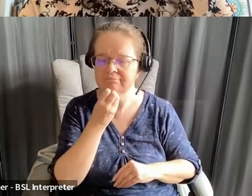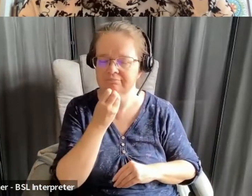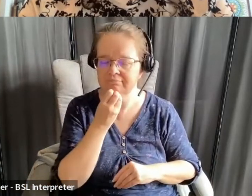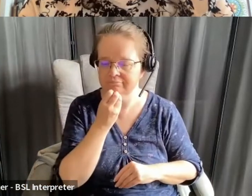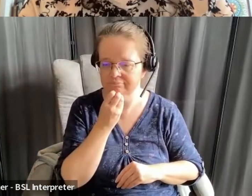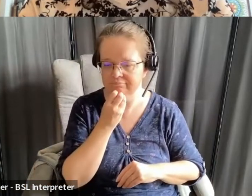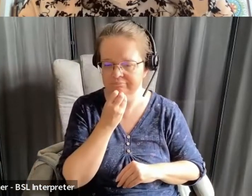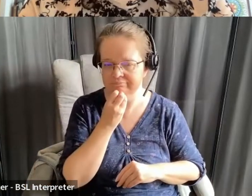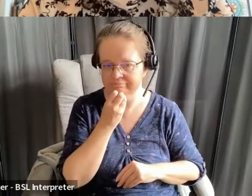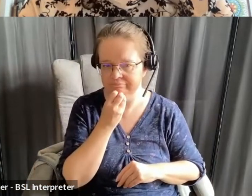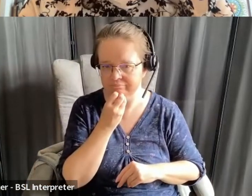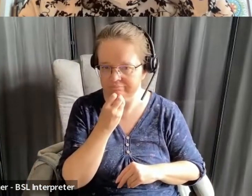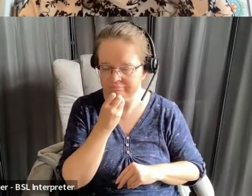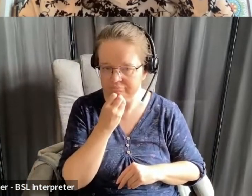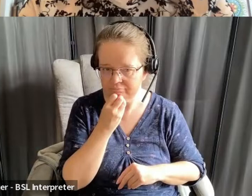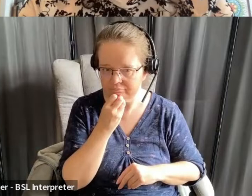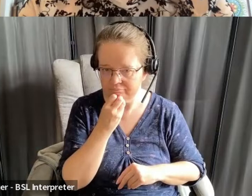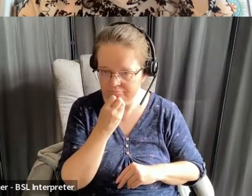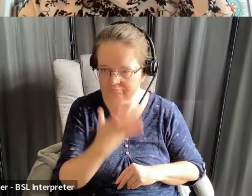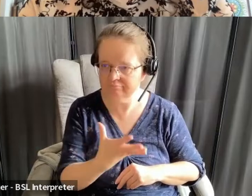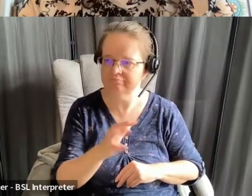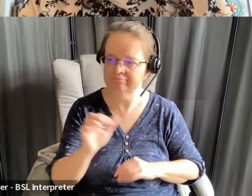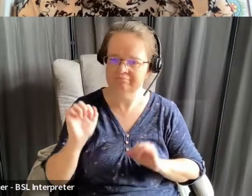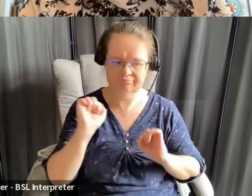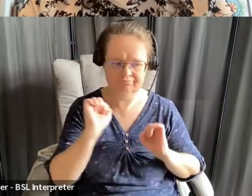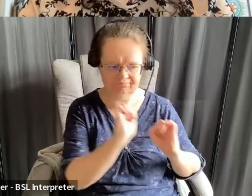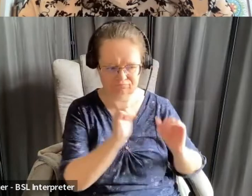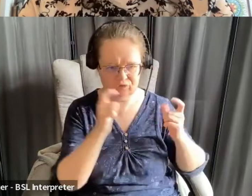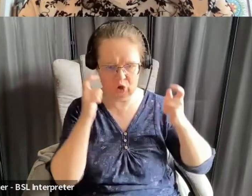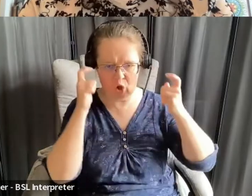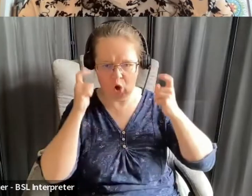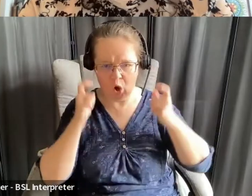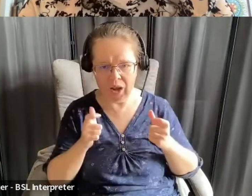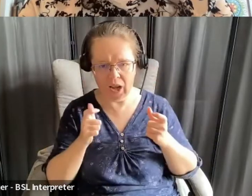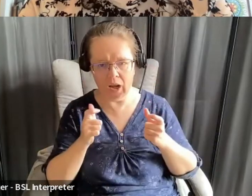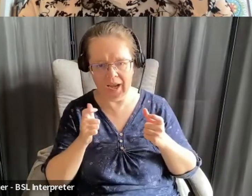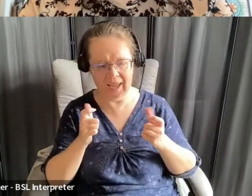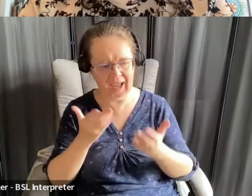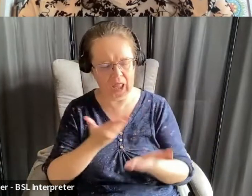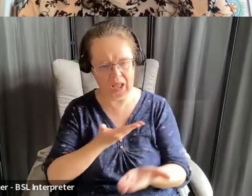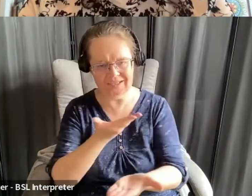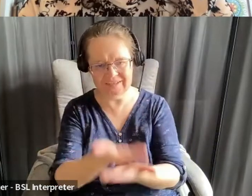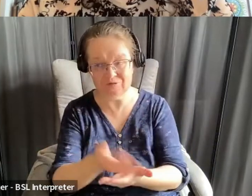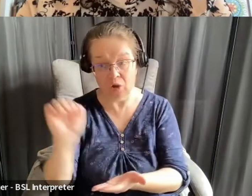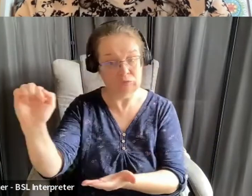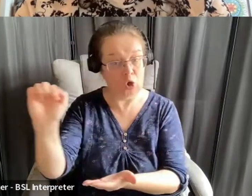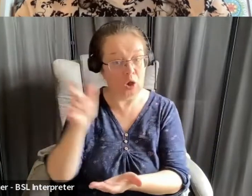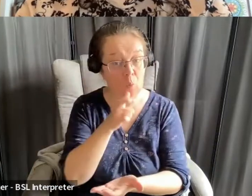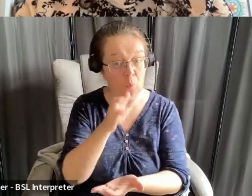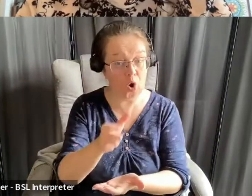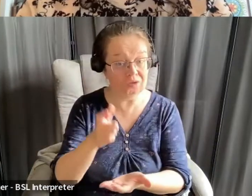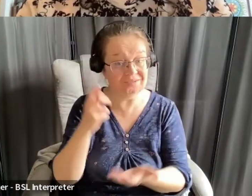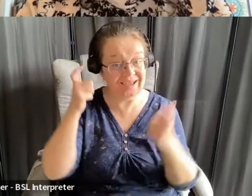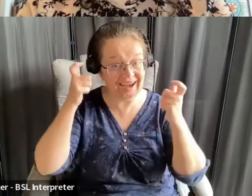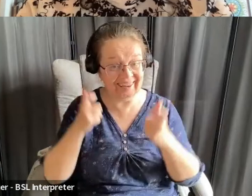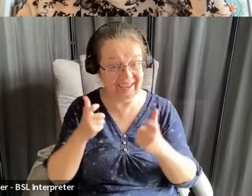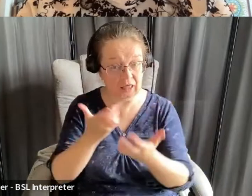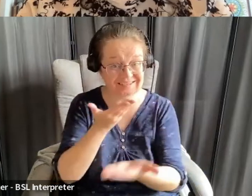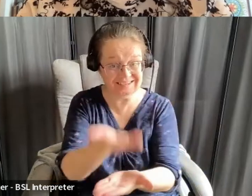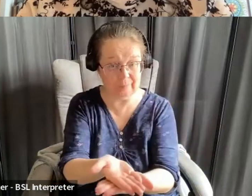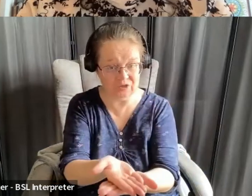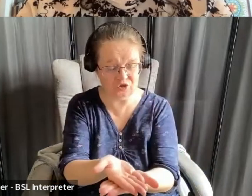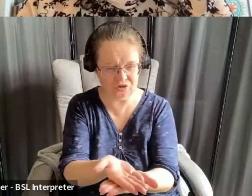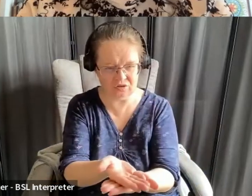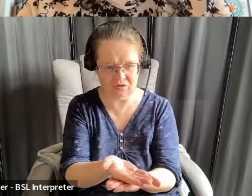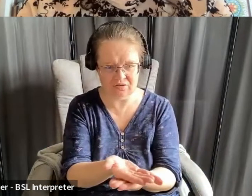your legal submissions, and that's the term that's used when you stand in front of a lectern and you rabbit on about some